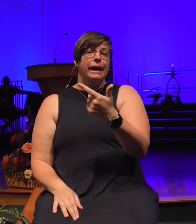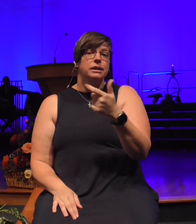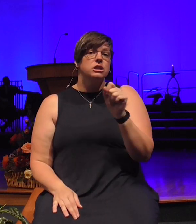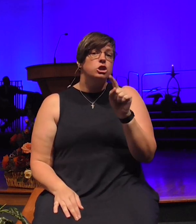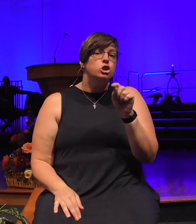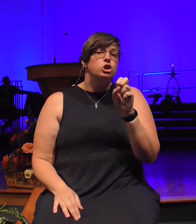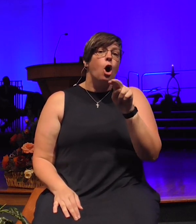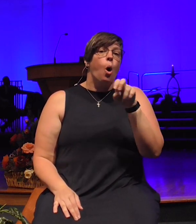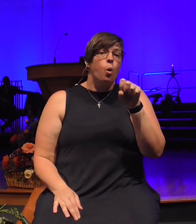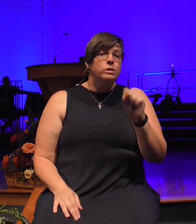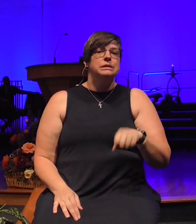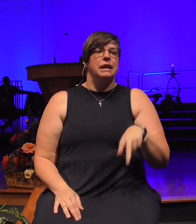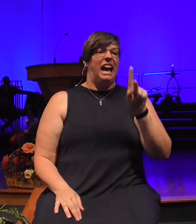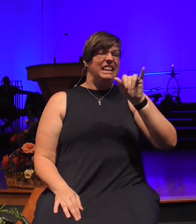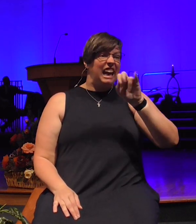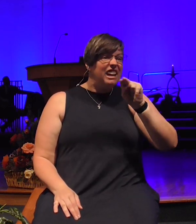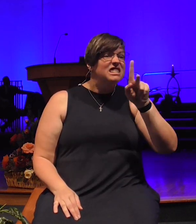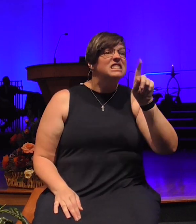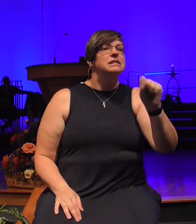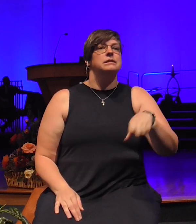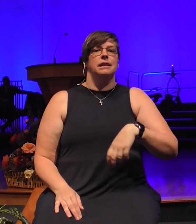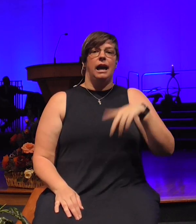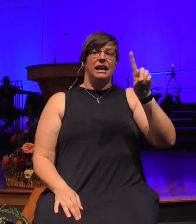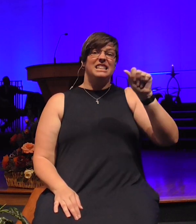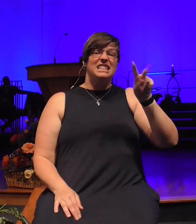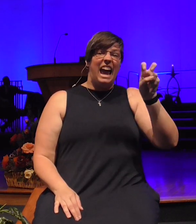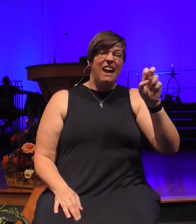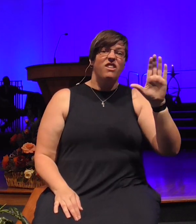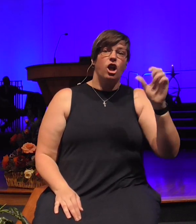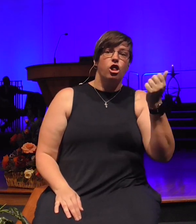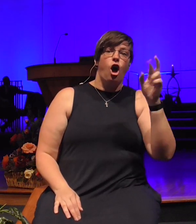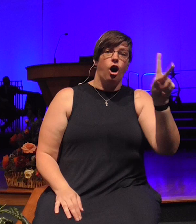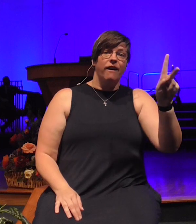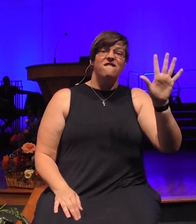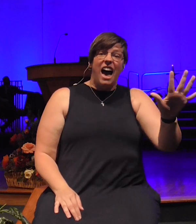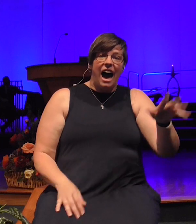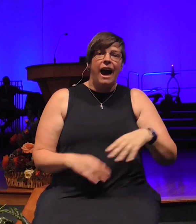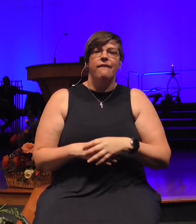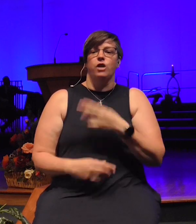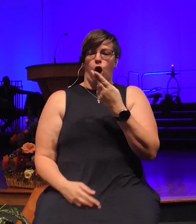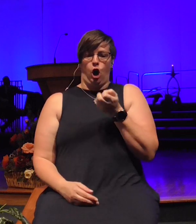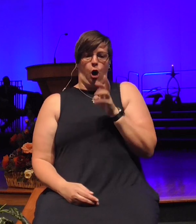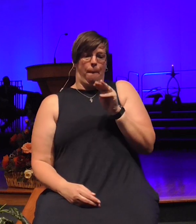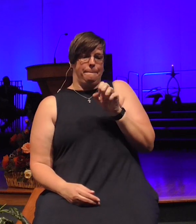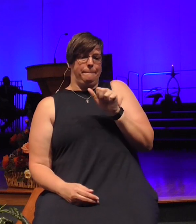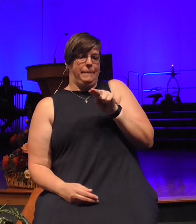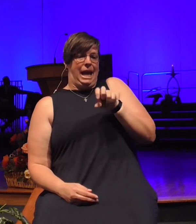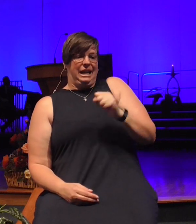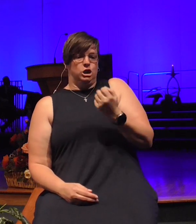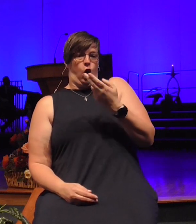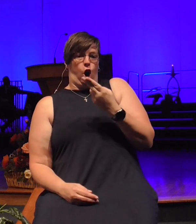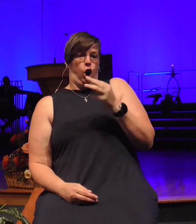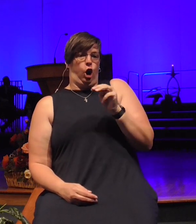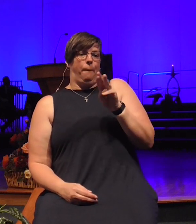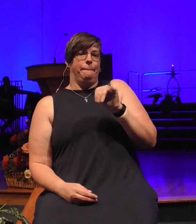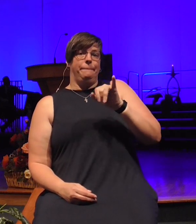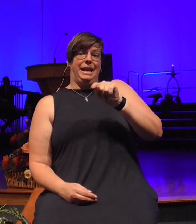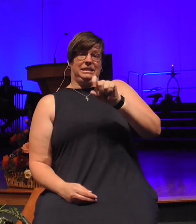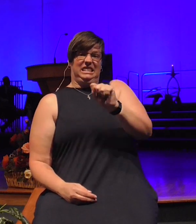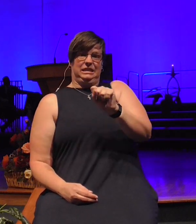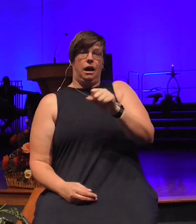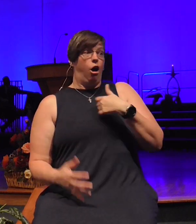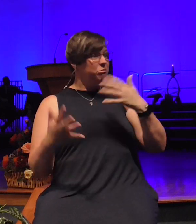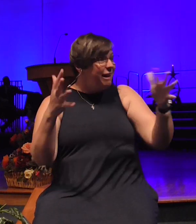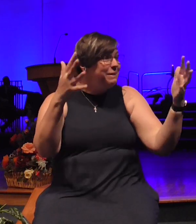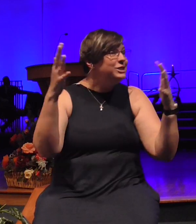the Kinks, the Dave Clark Five, the Herman's Hermits. Big cheers for,